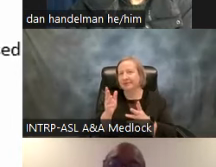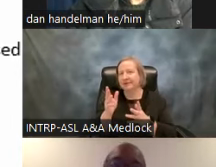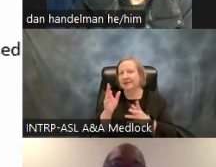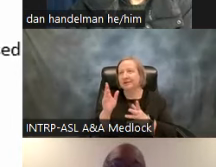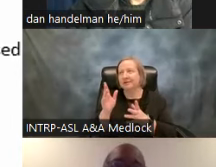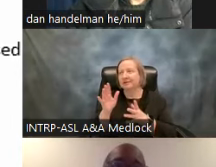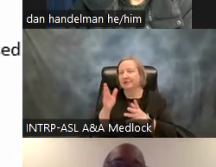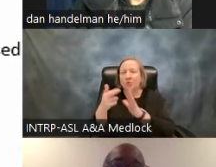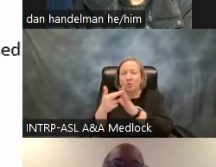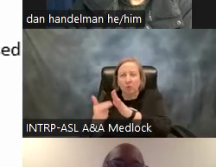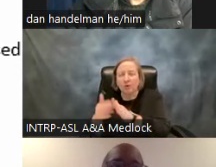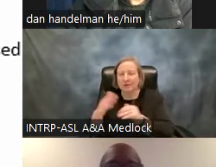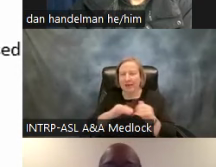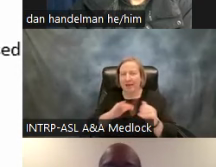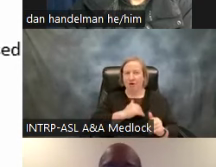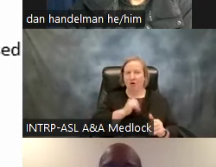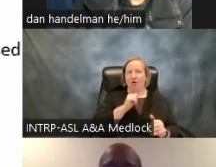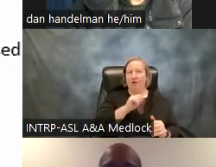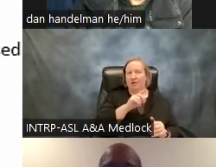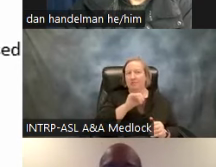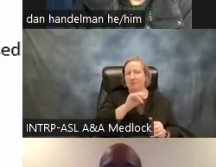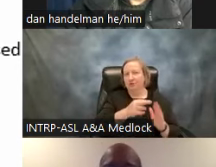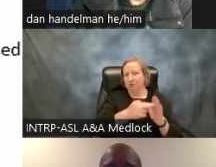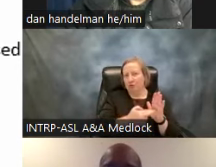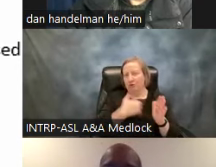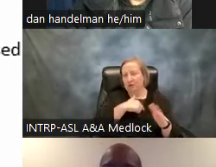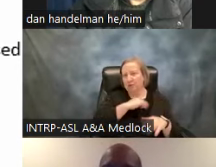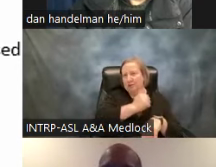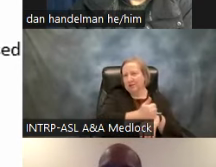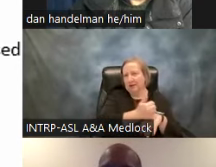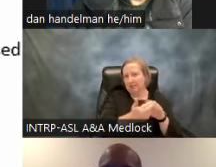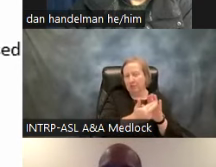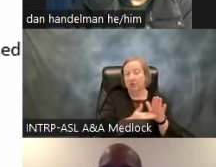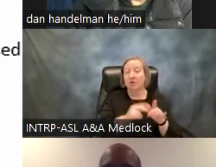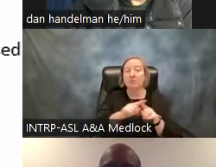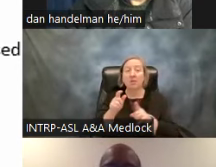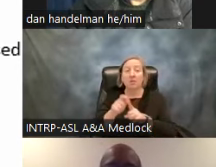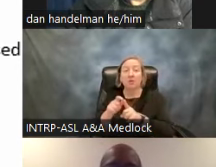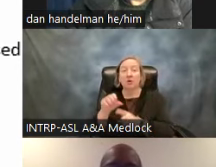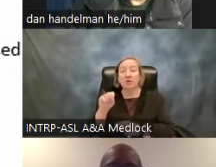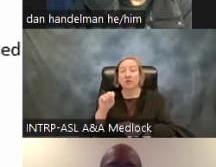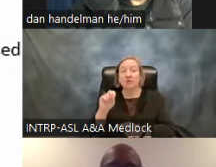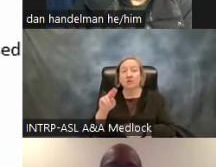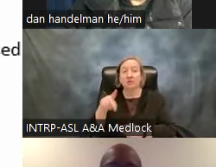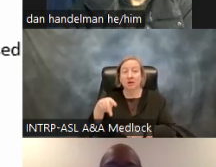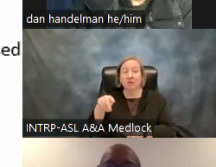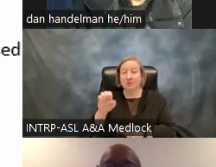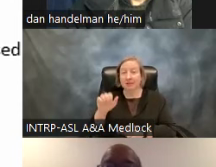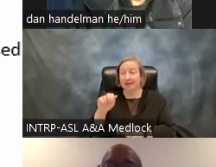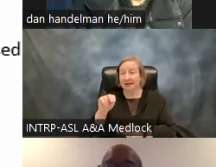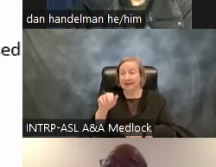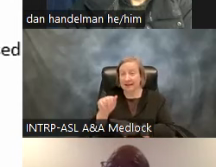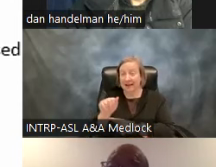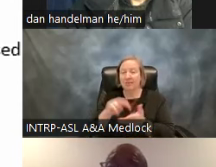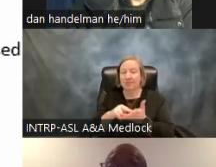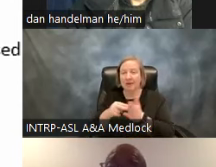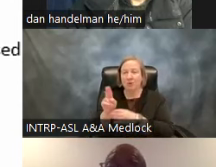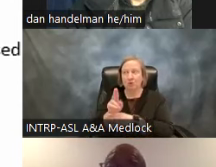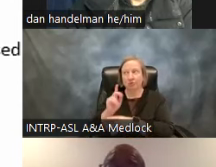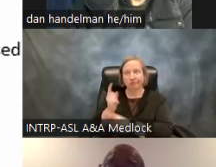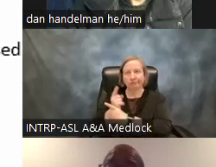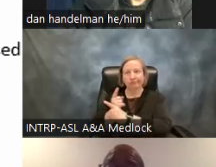for. Now, when you bring in the term subpoena, subpoenaing will involve using the court